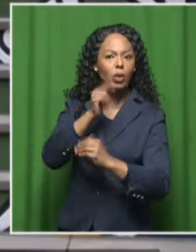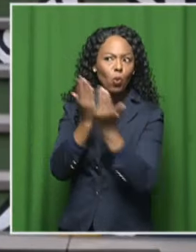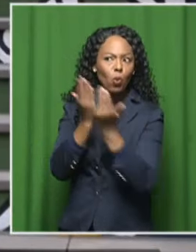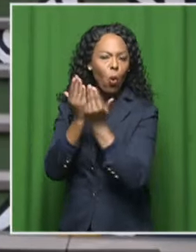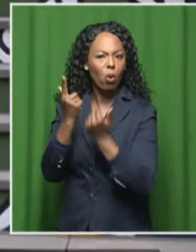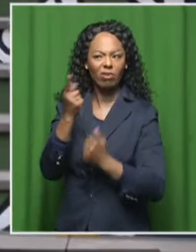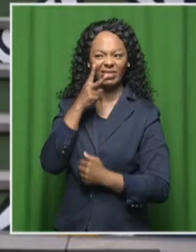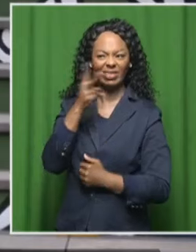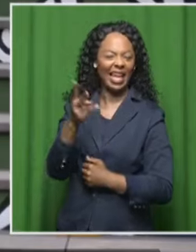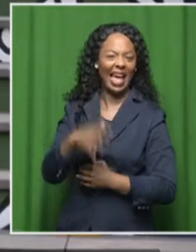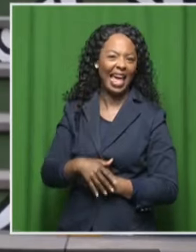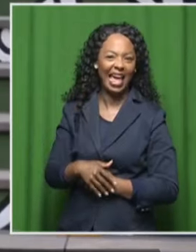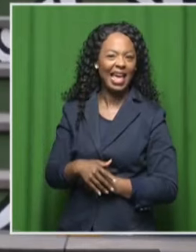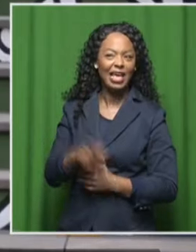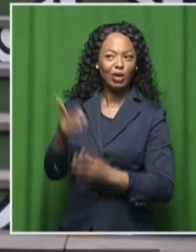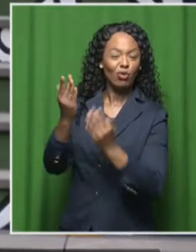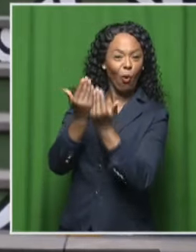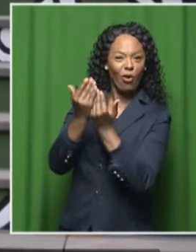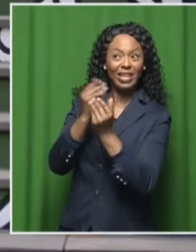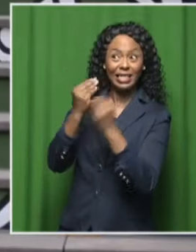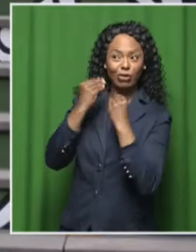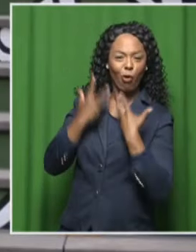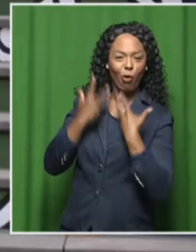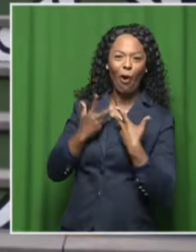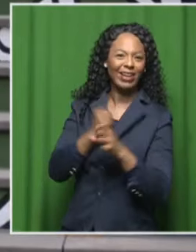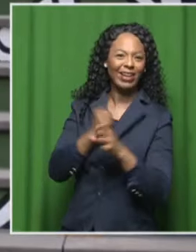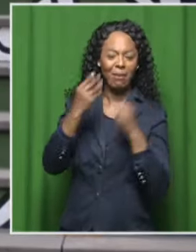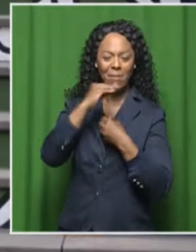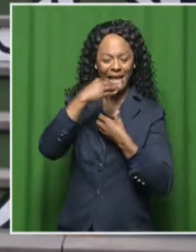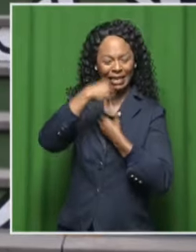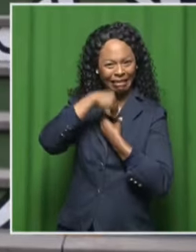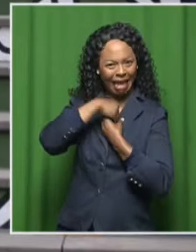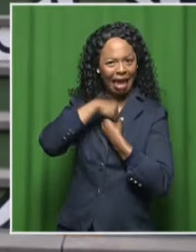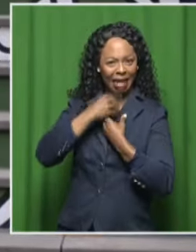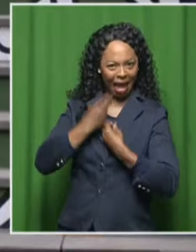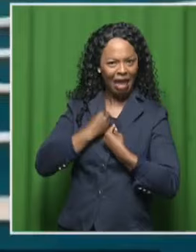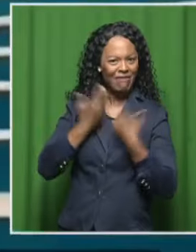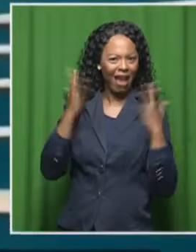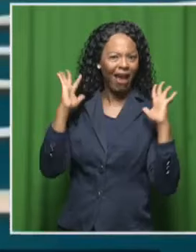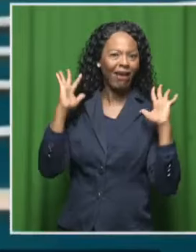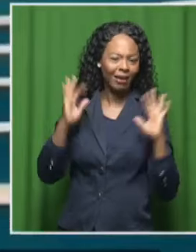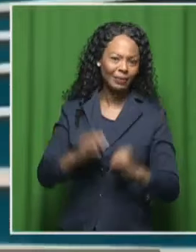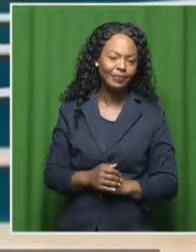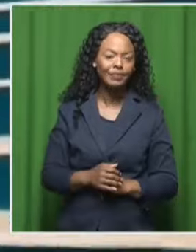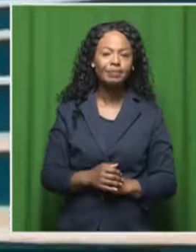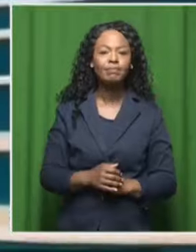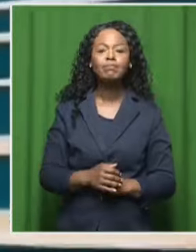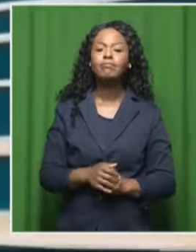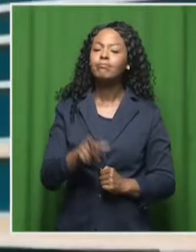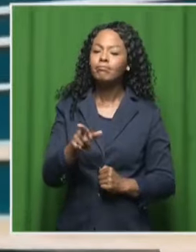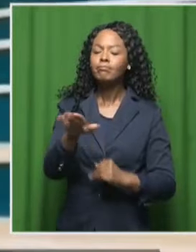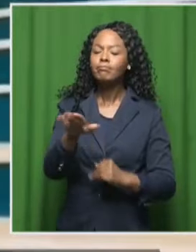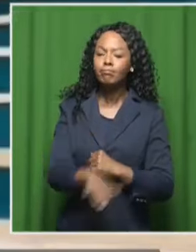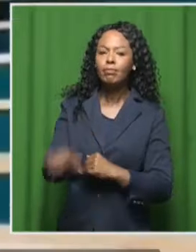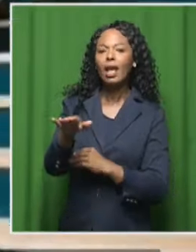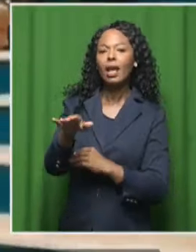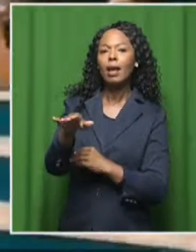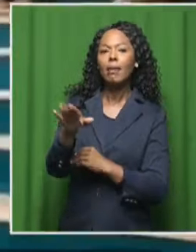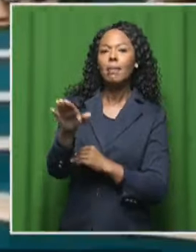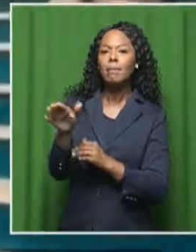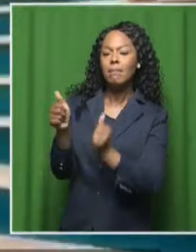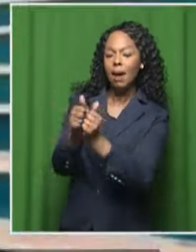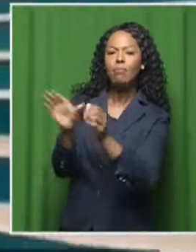that I'm doing here. So that's the inner thing about it. They are Maubana artists, well, right? We work well.